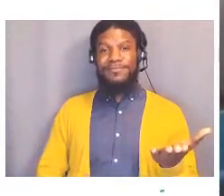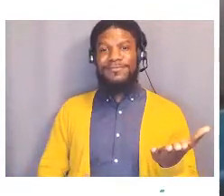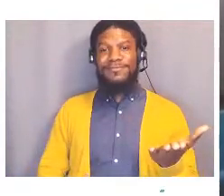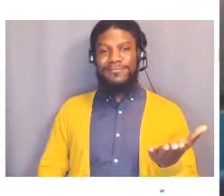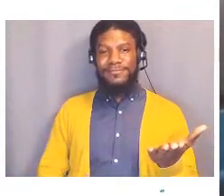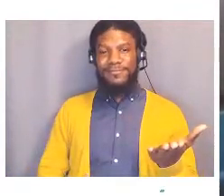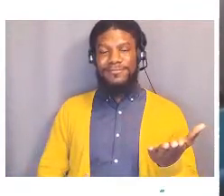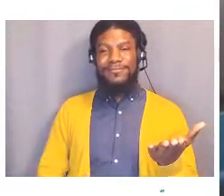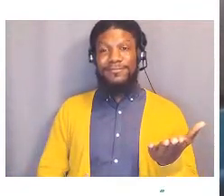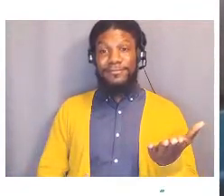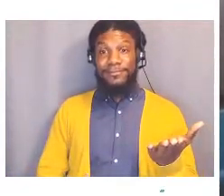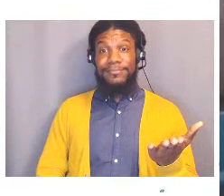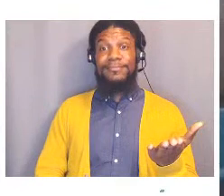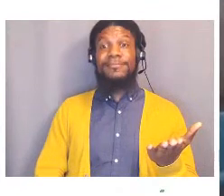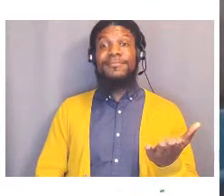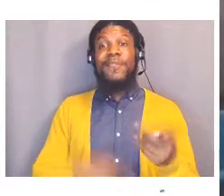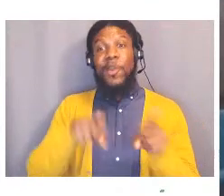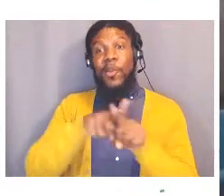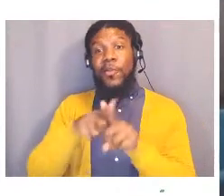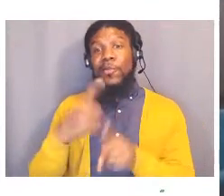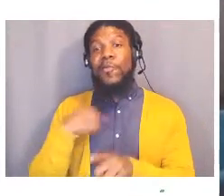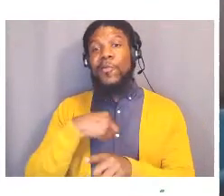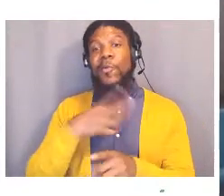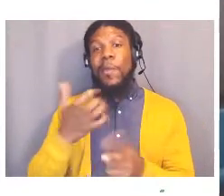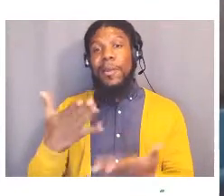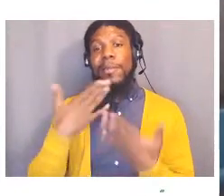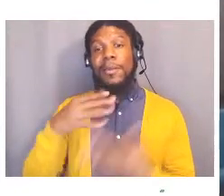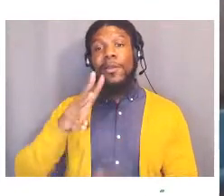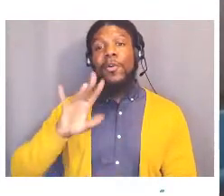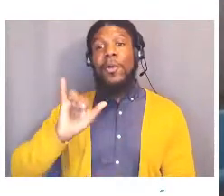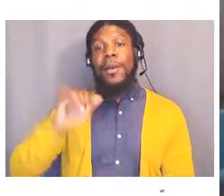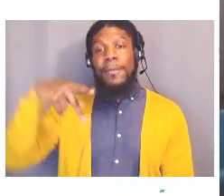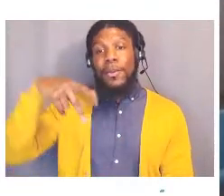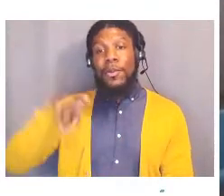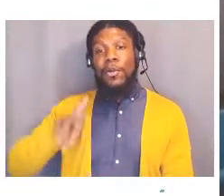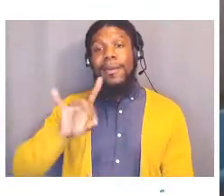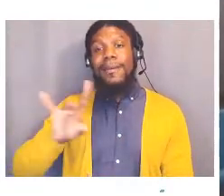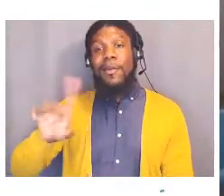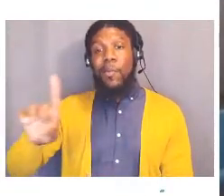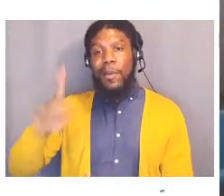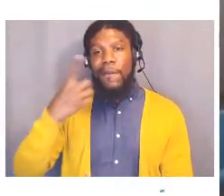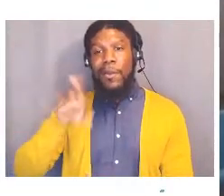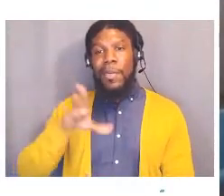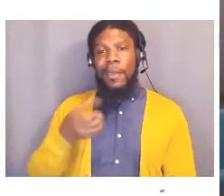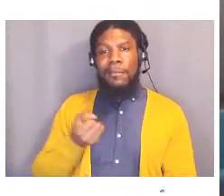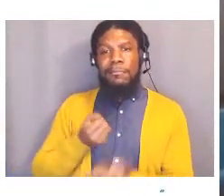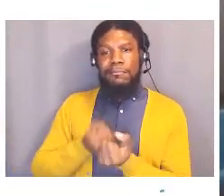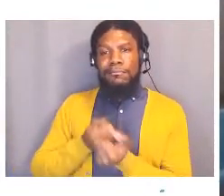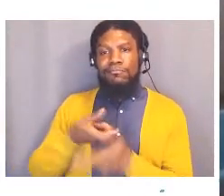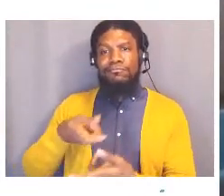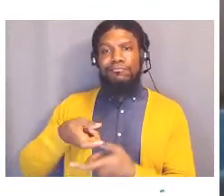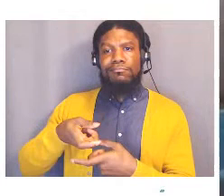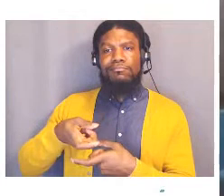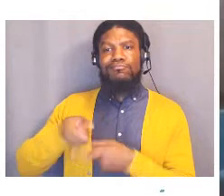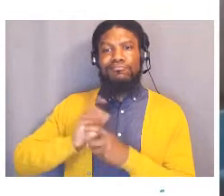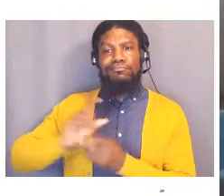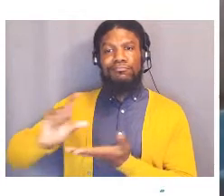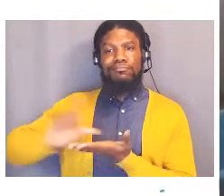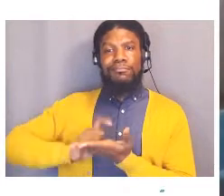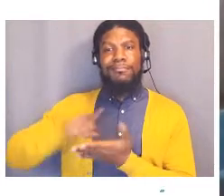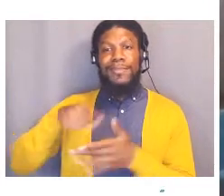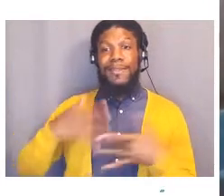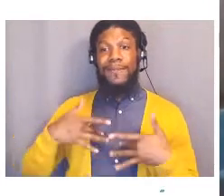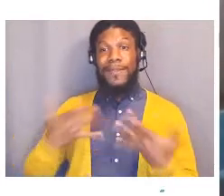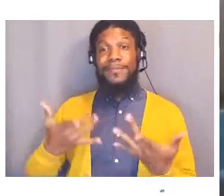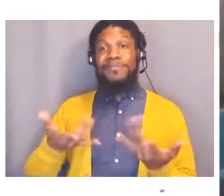griotscircleofmarylandinc.org. We would also like to thank WYPR 88.1 for their sponsorship of this event. And